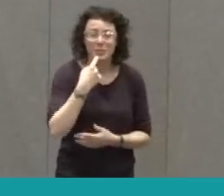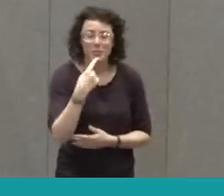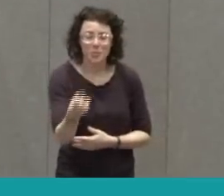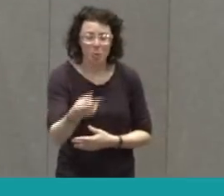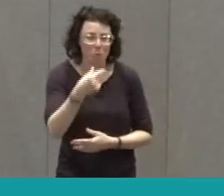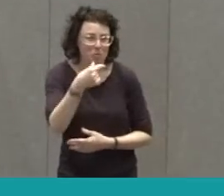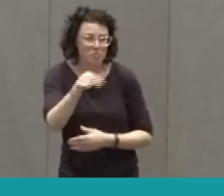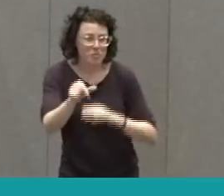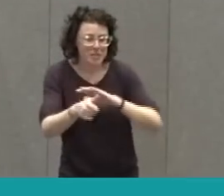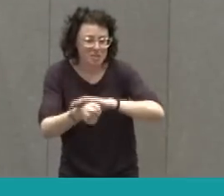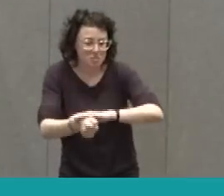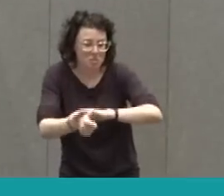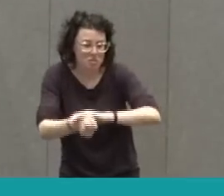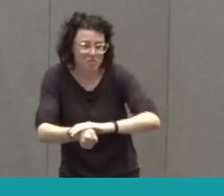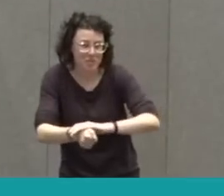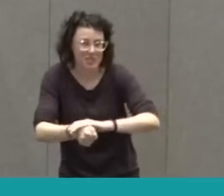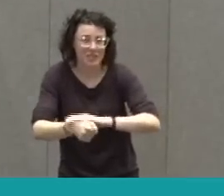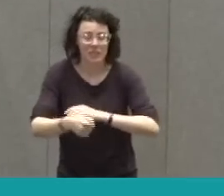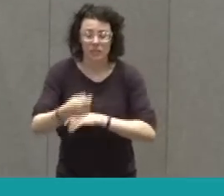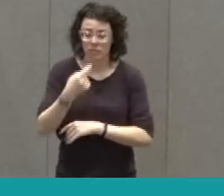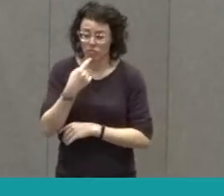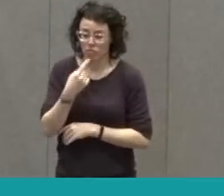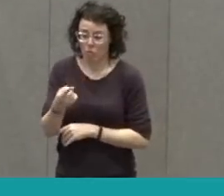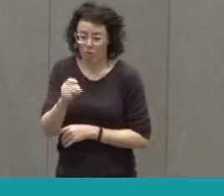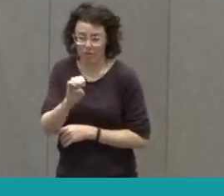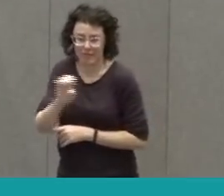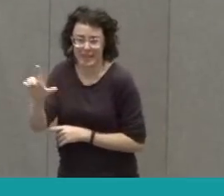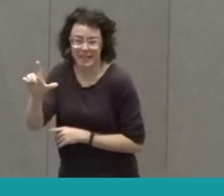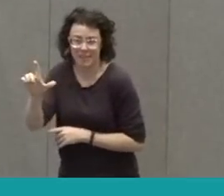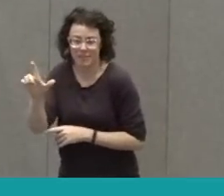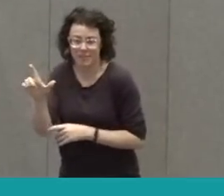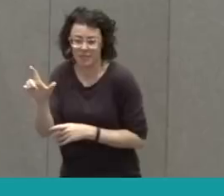European eels, who told the busy garden